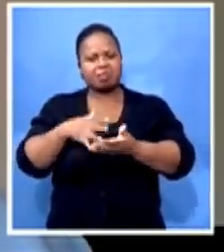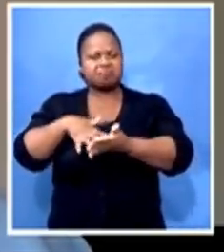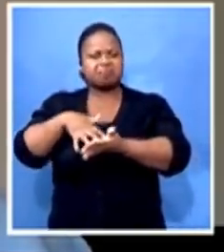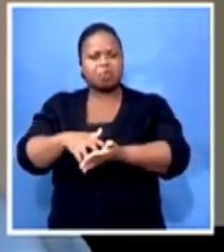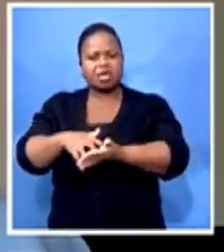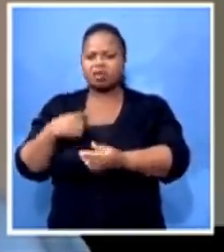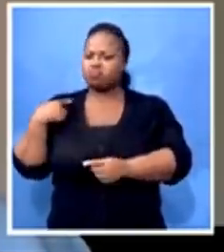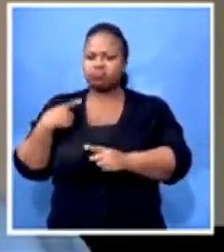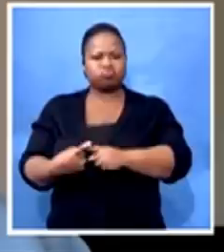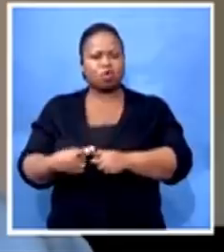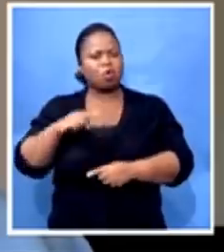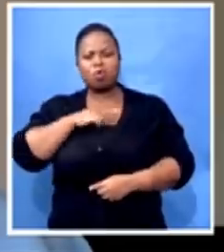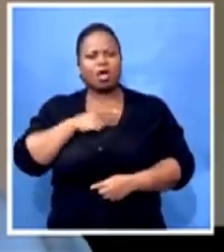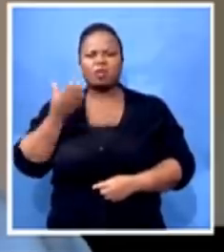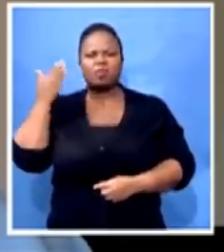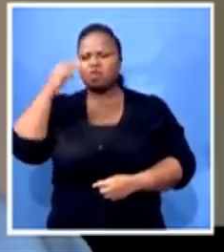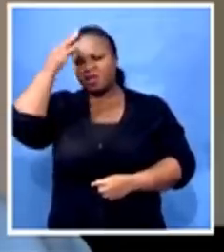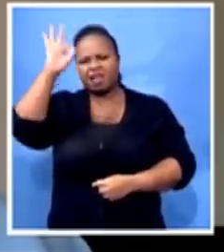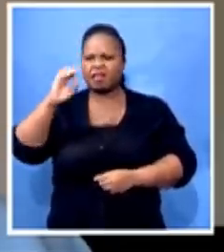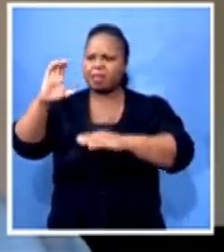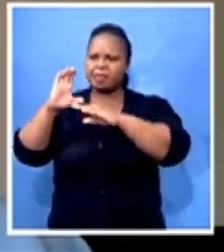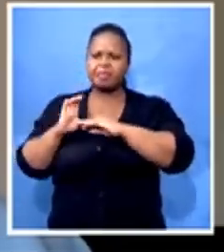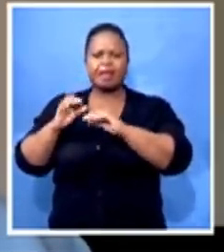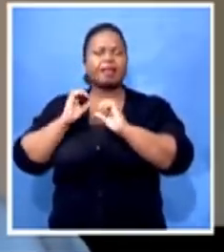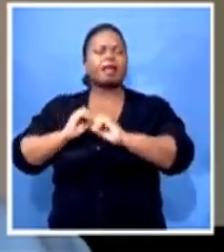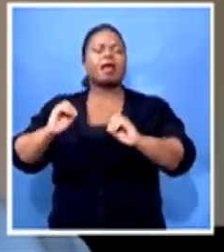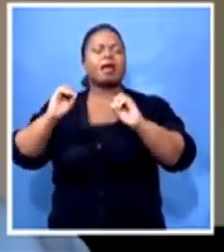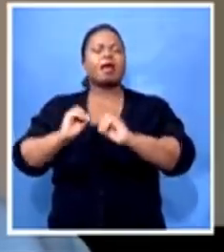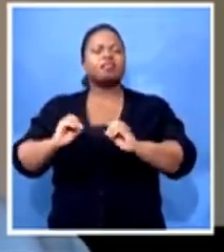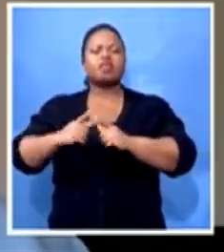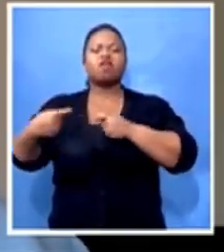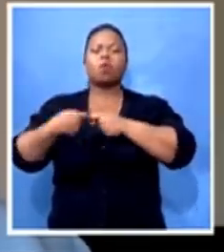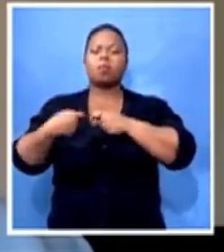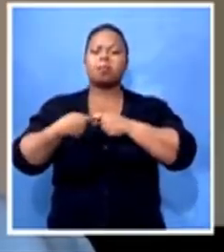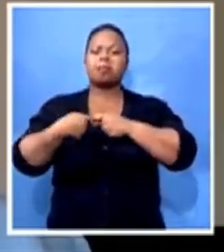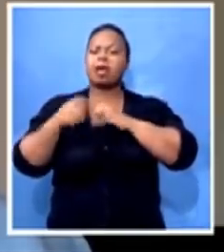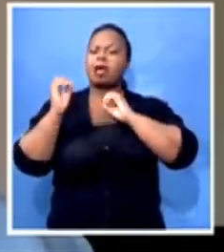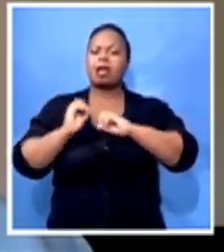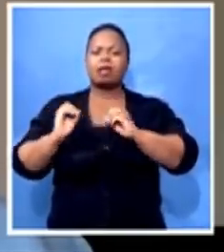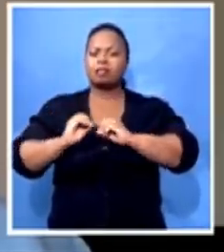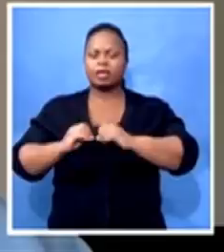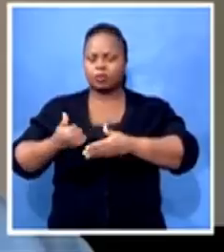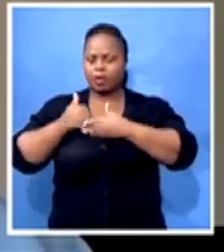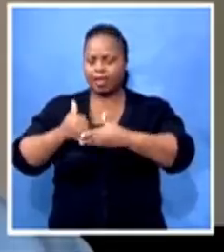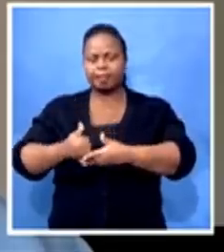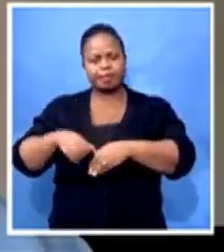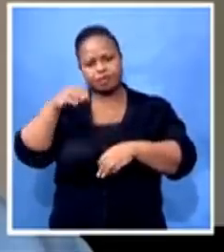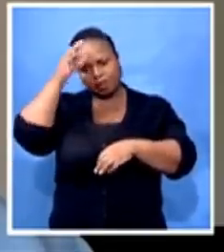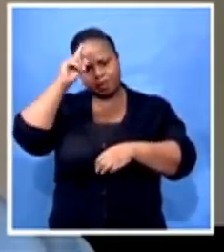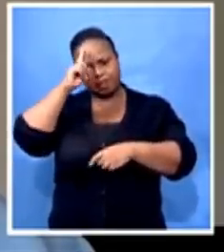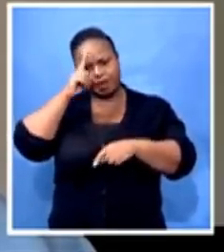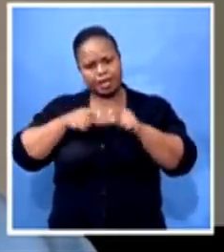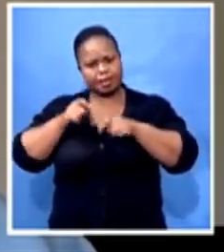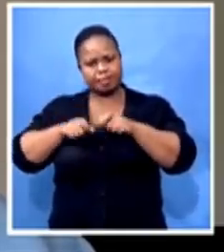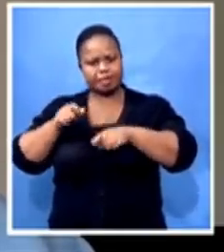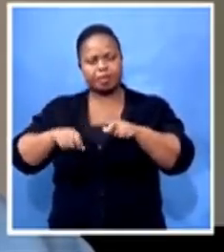the necessary injection that recognized how it actually suffered under apartheid.